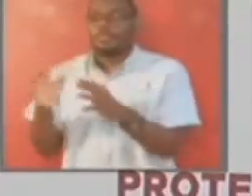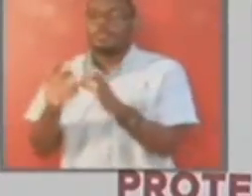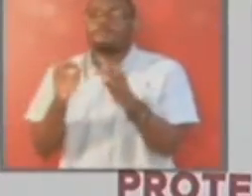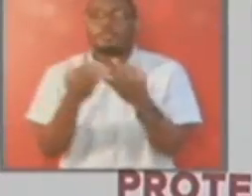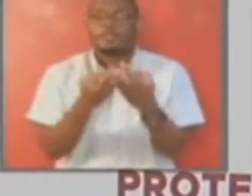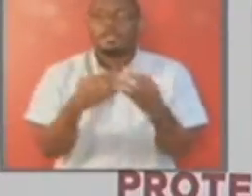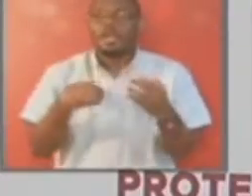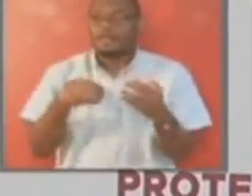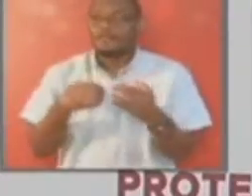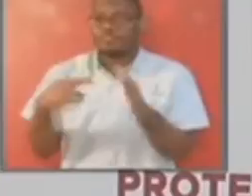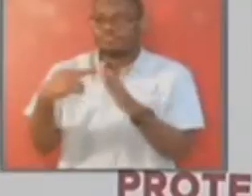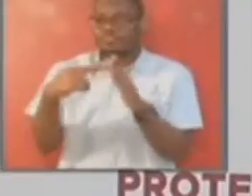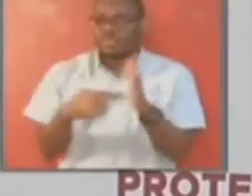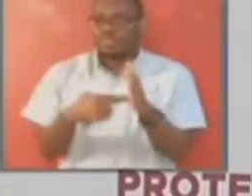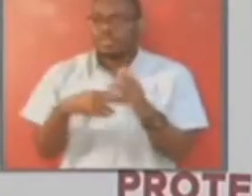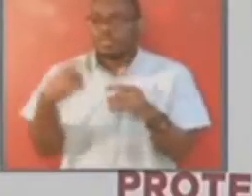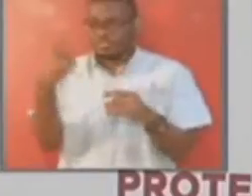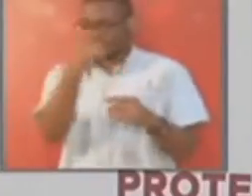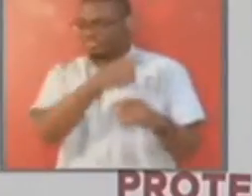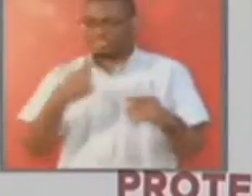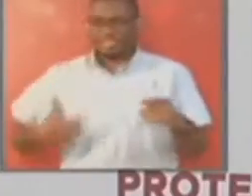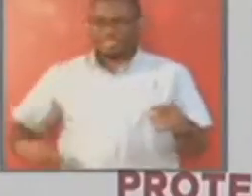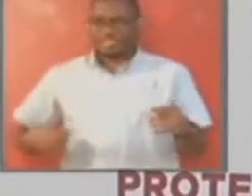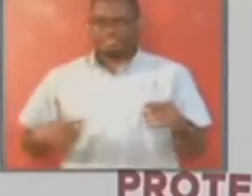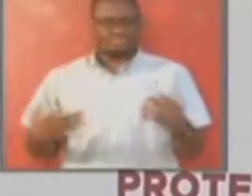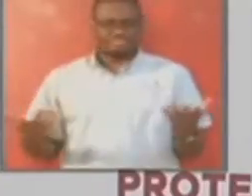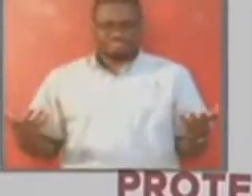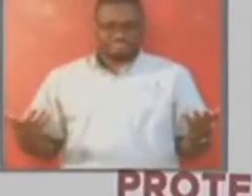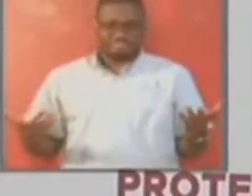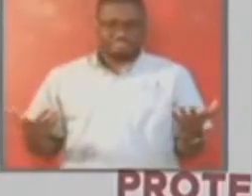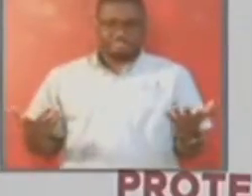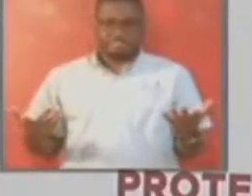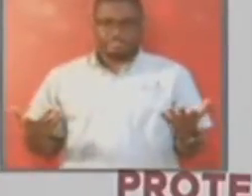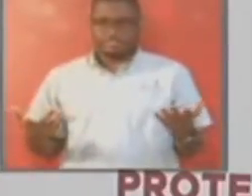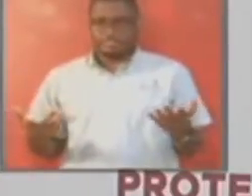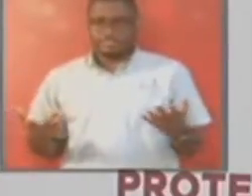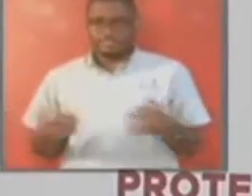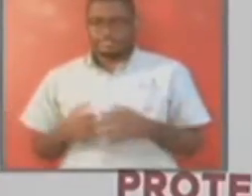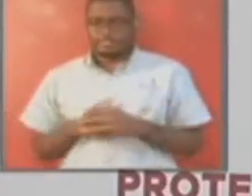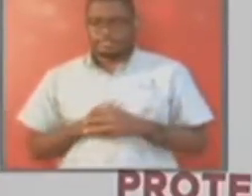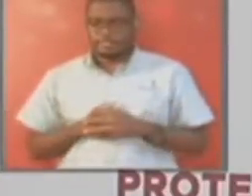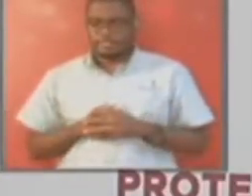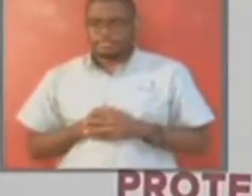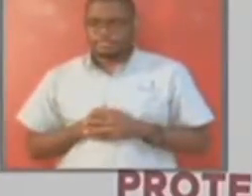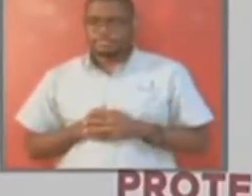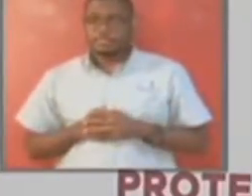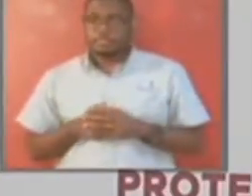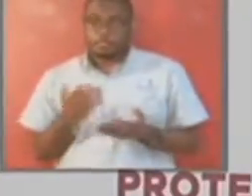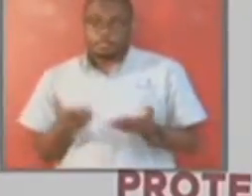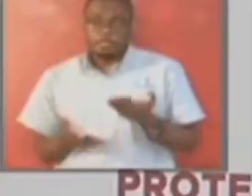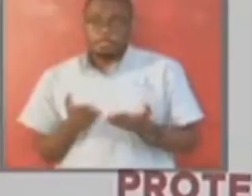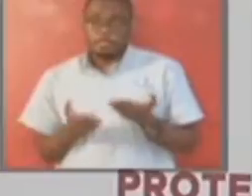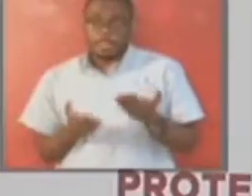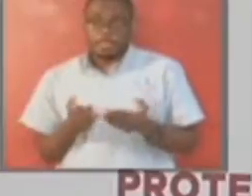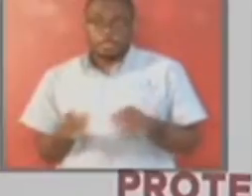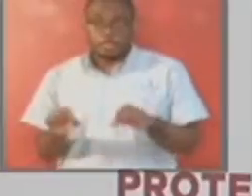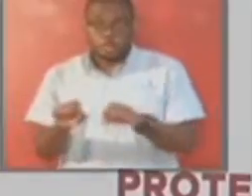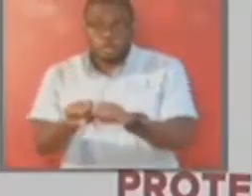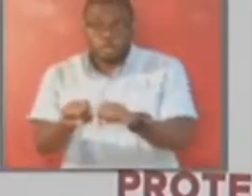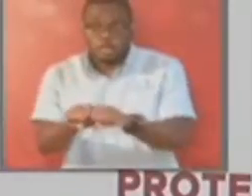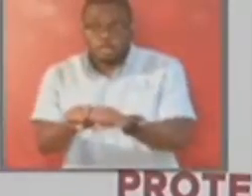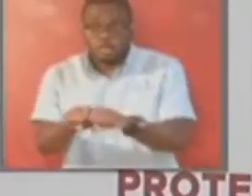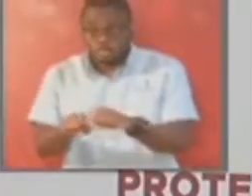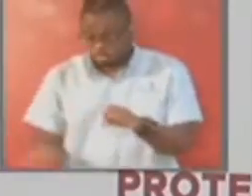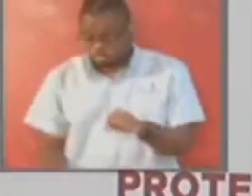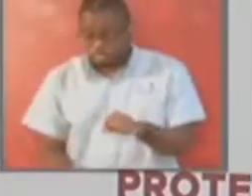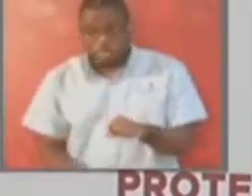spraying down, yourself, because we don't even spray people anymore. The most they may do is footwear in terms of the guidelines. So I would suggest changing